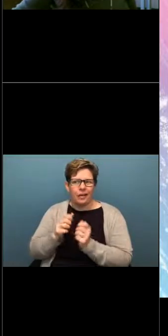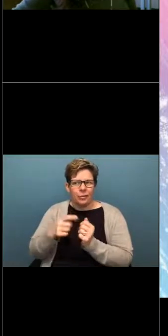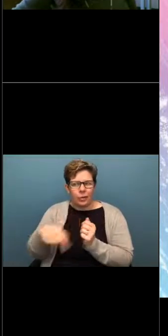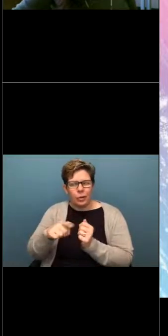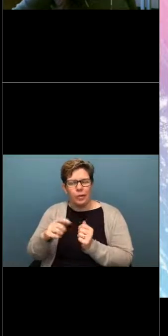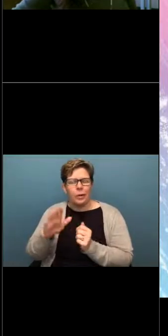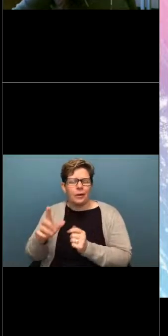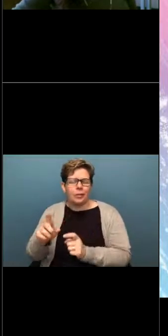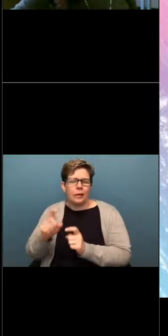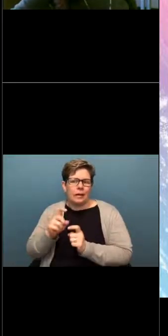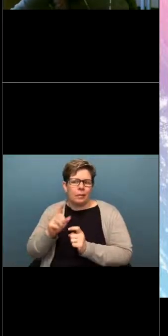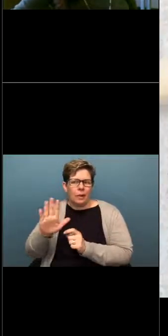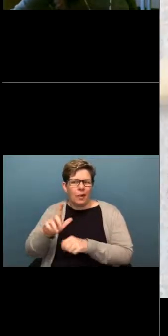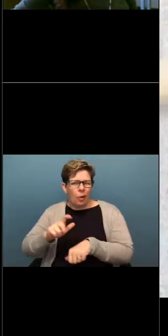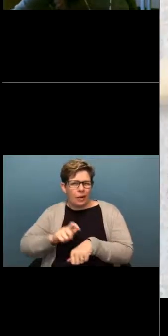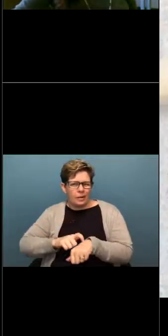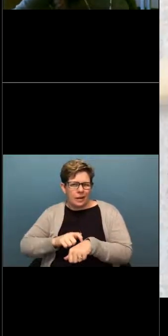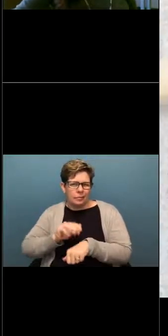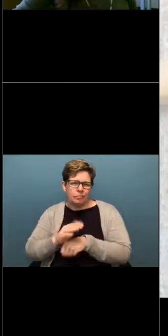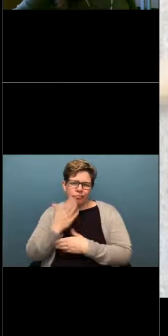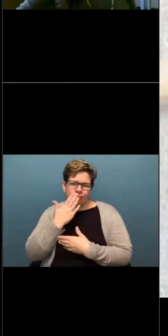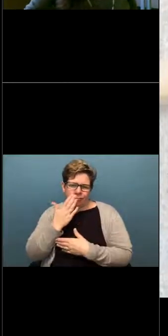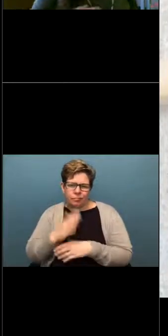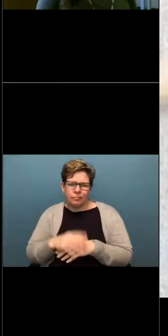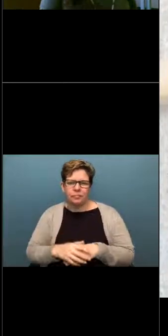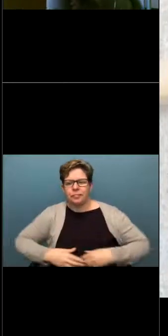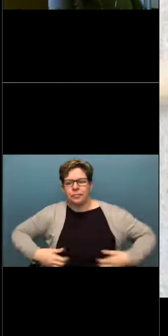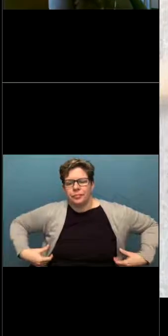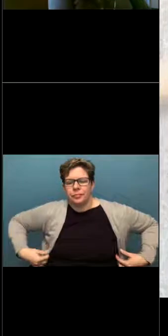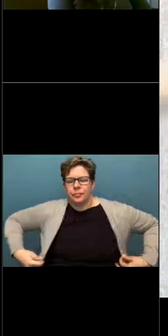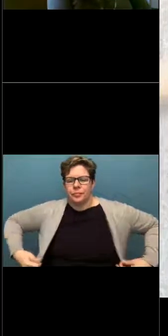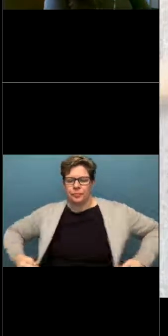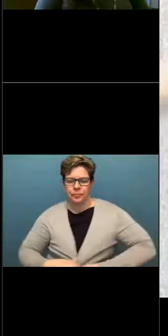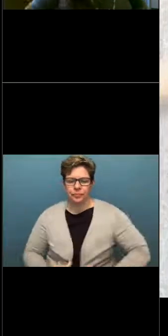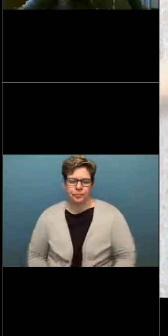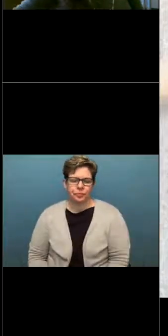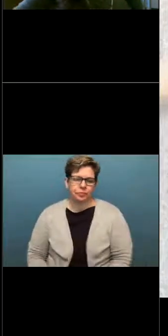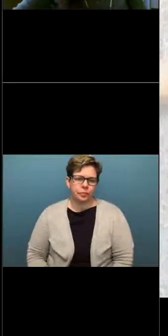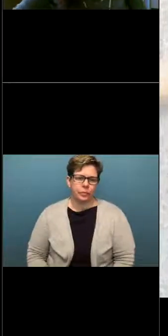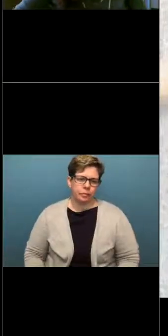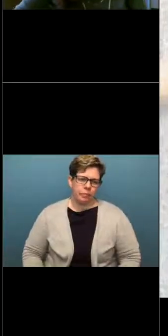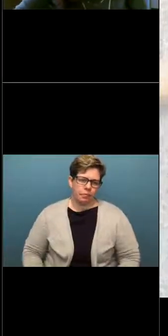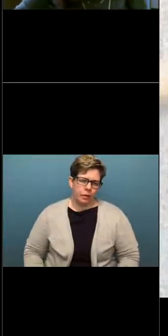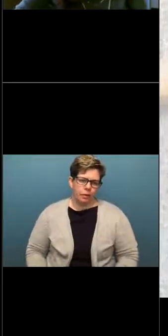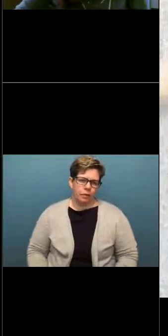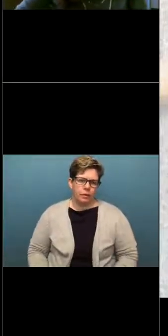appreciate that. So I think before we dive into